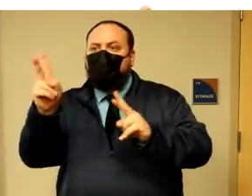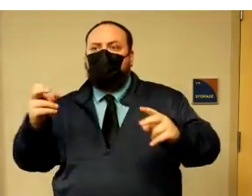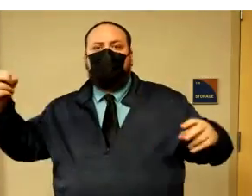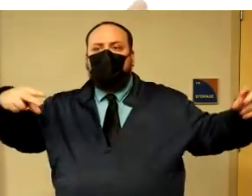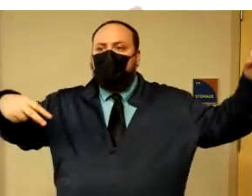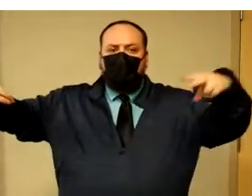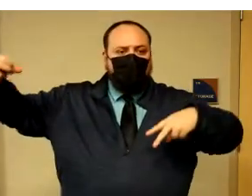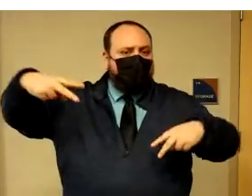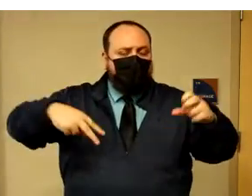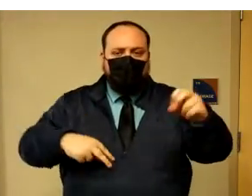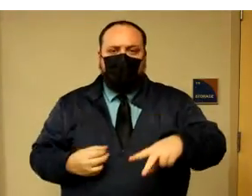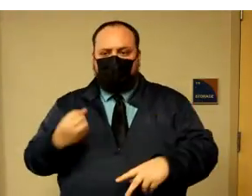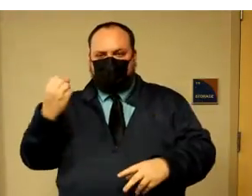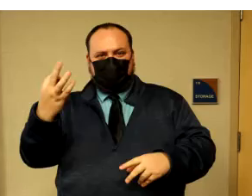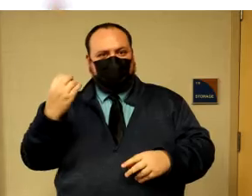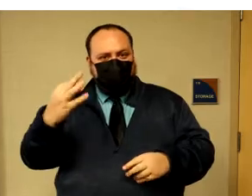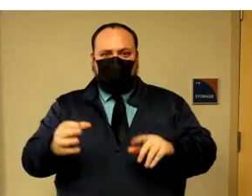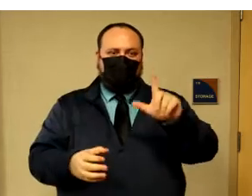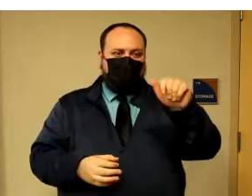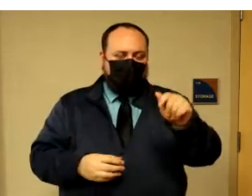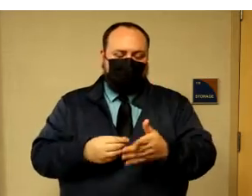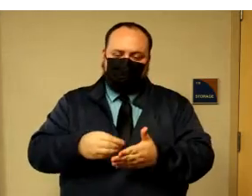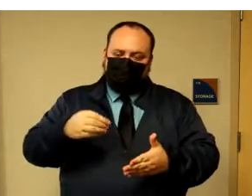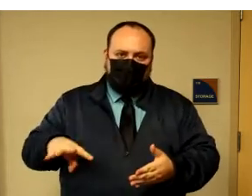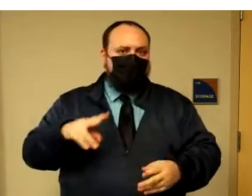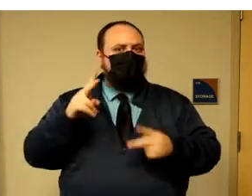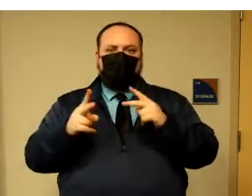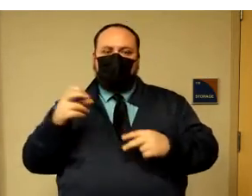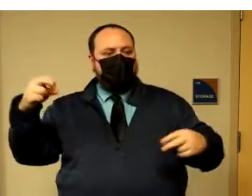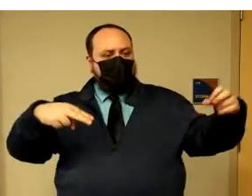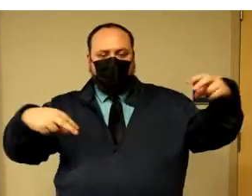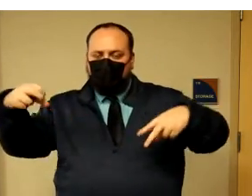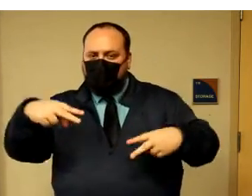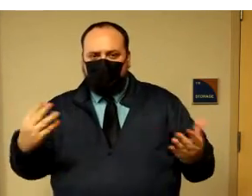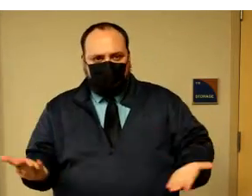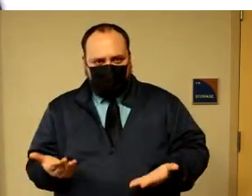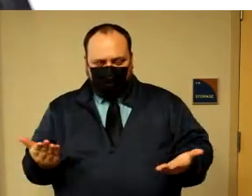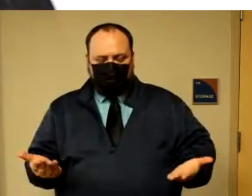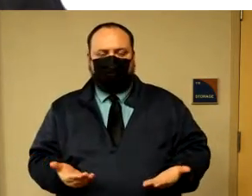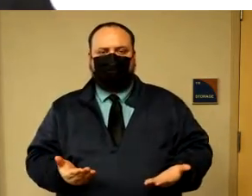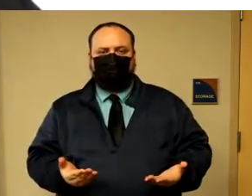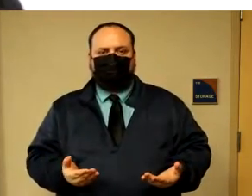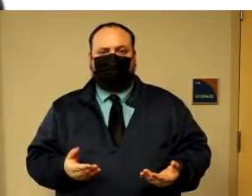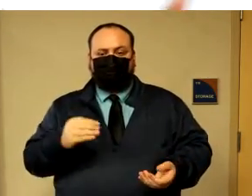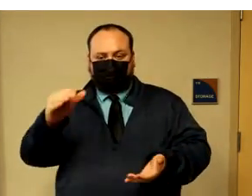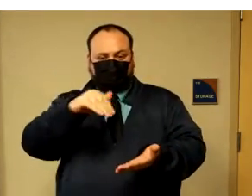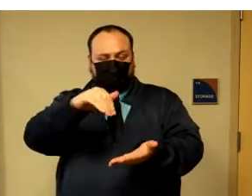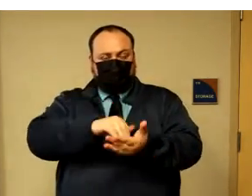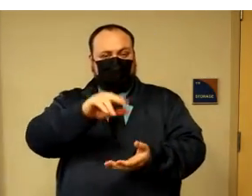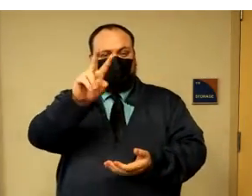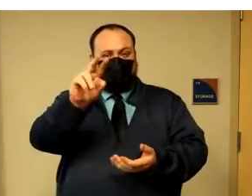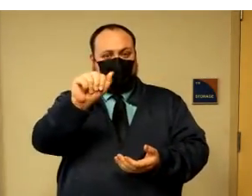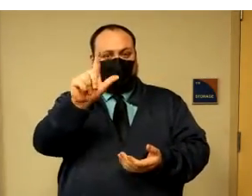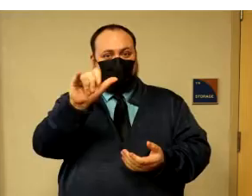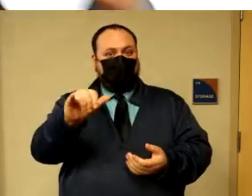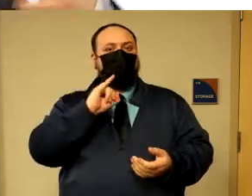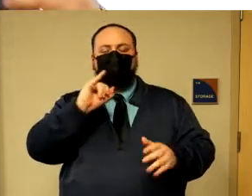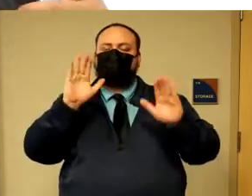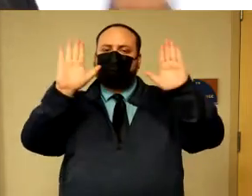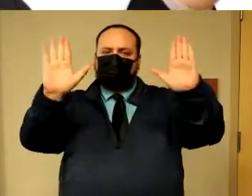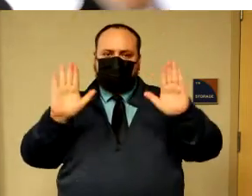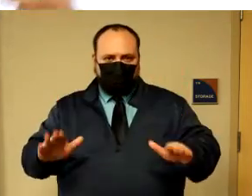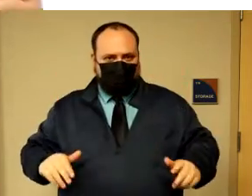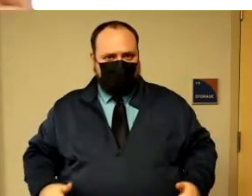San Francisco getting too expensive, so on and so forth, right? Oh, and the Central Valley being an awesome place to live. That